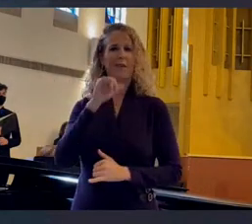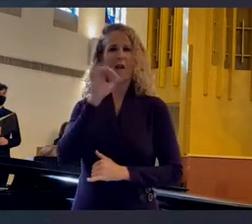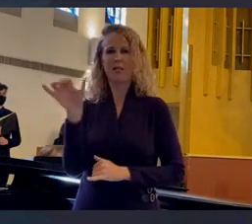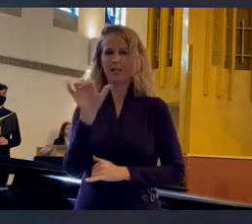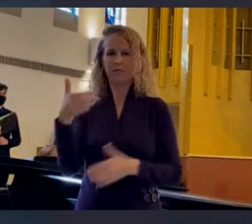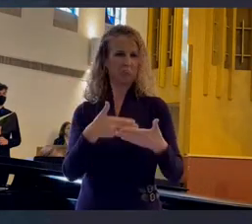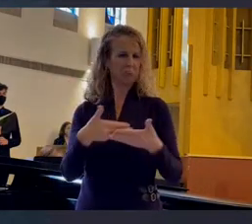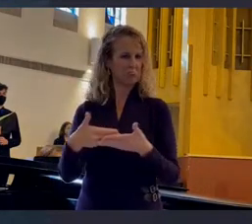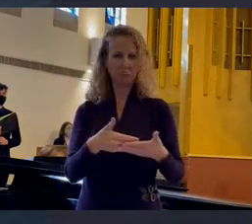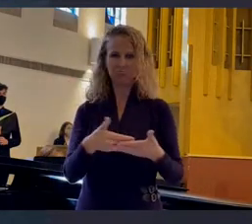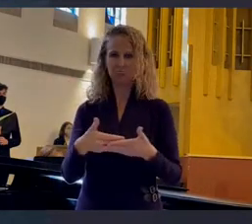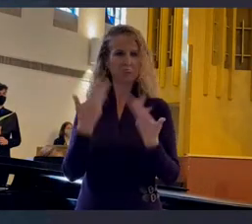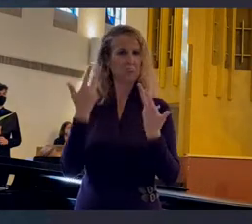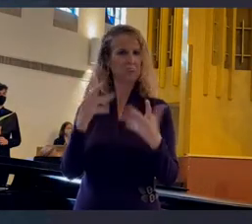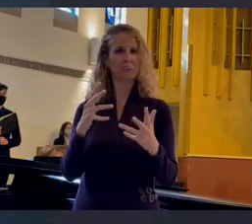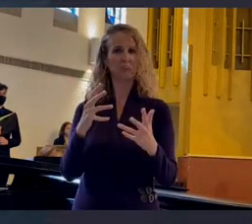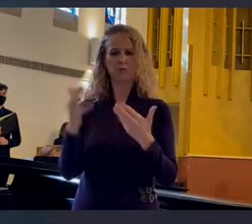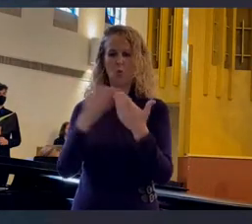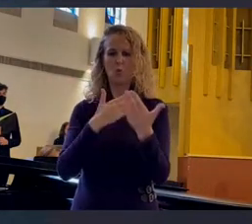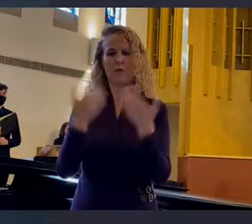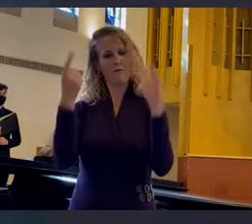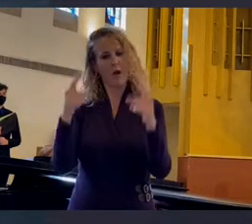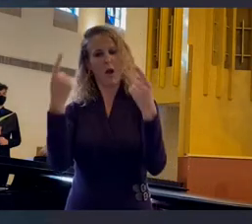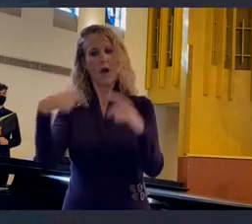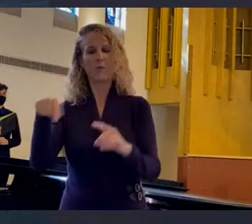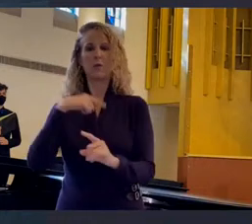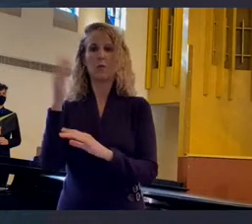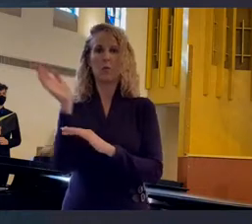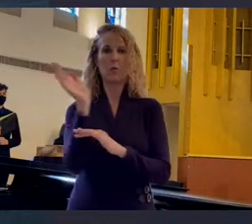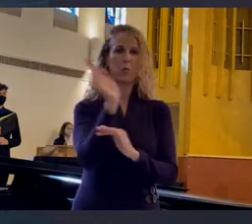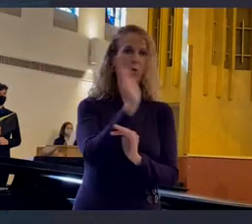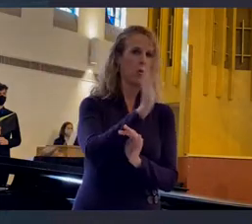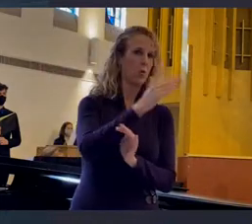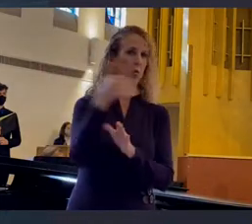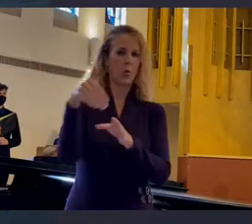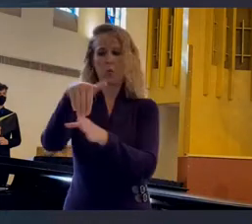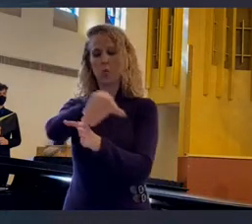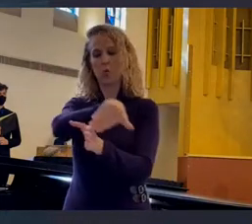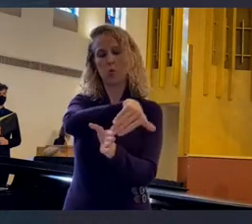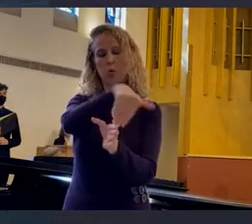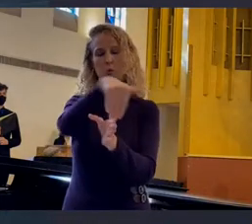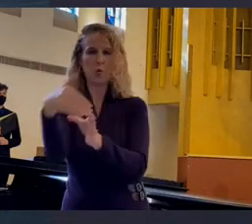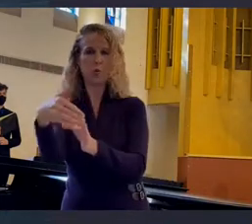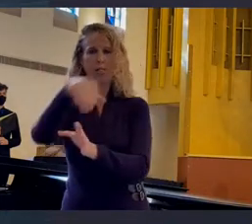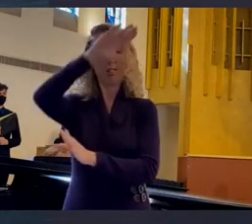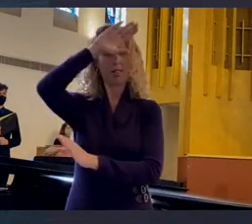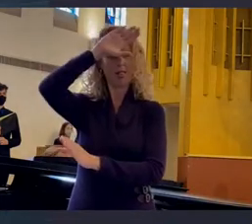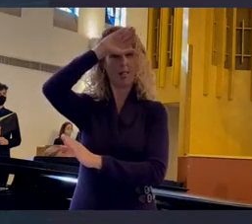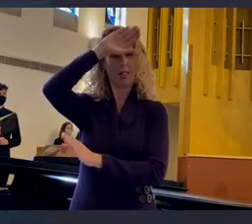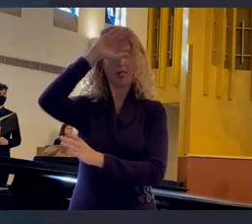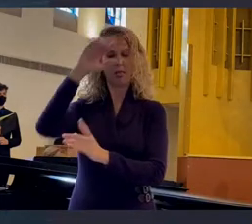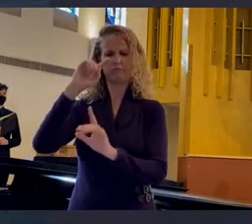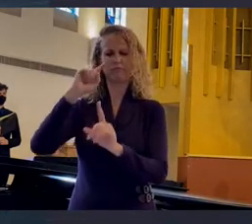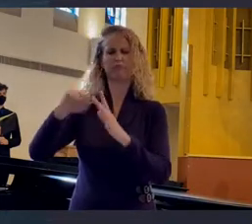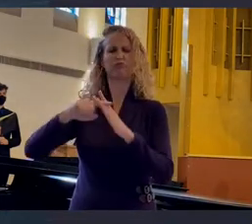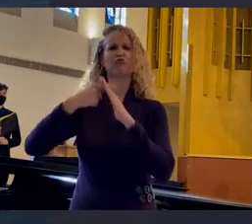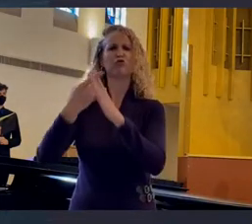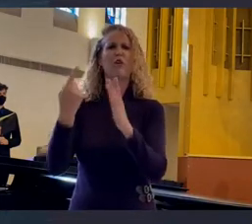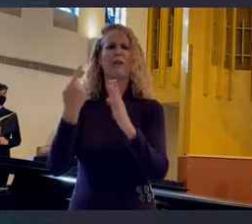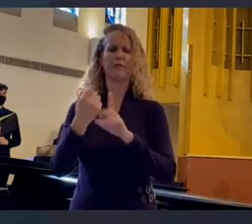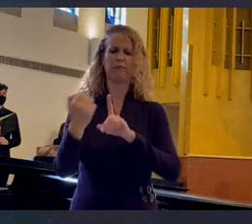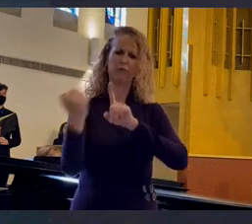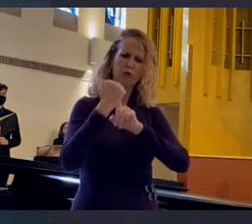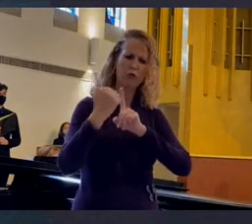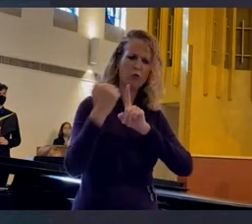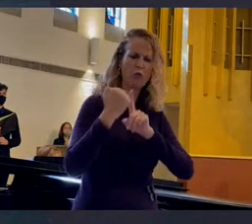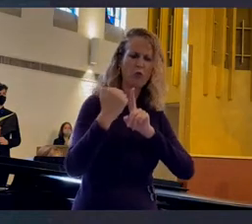infants, tossed by waves and swept along by every wind of teaching, arising from human trickery, from